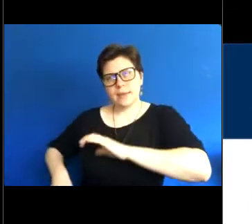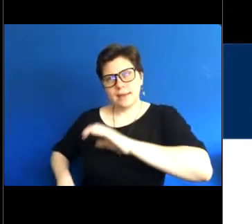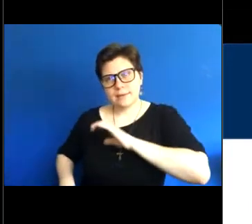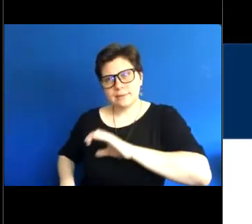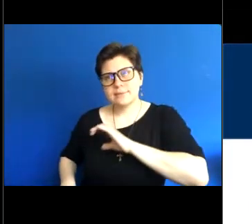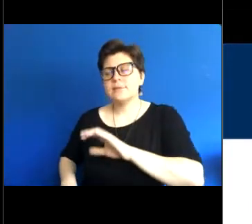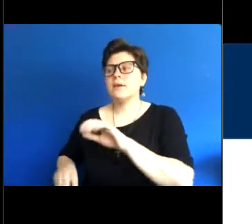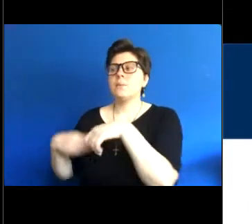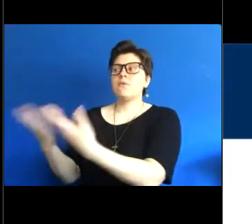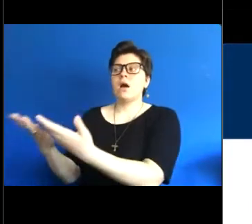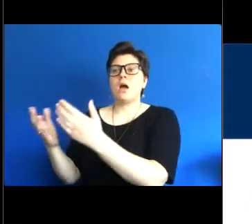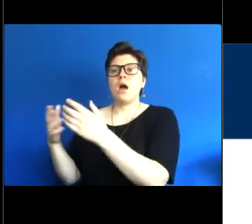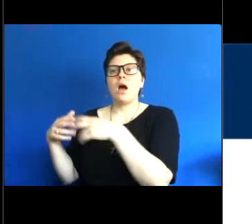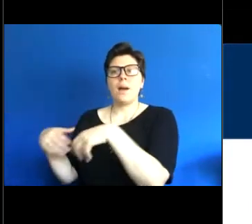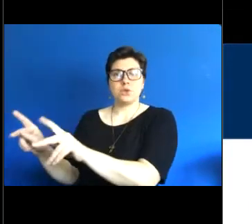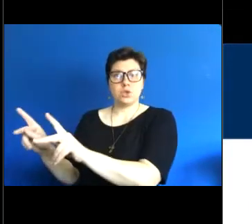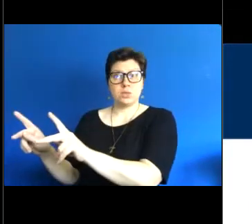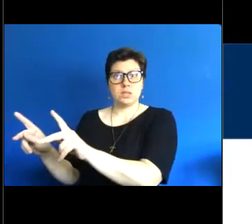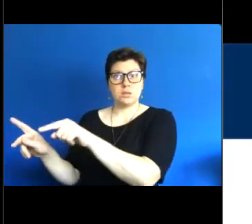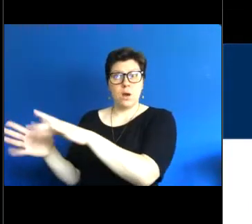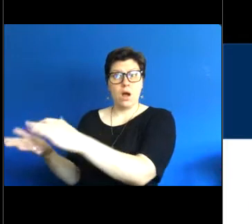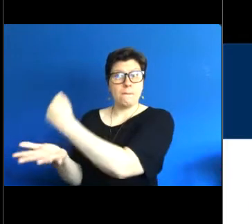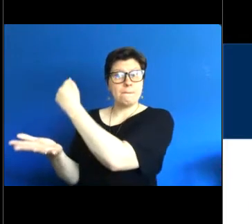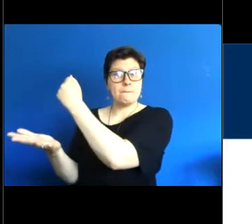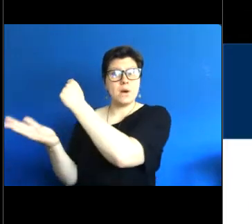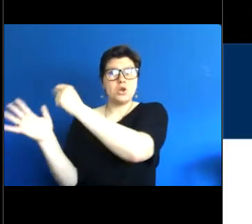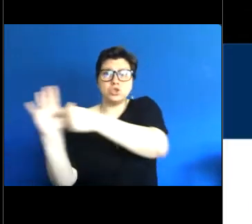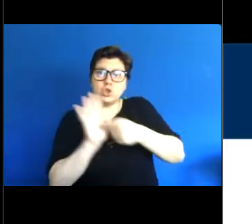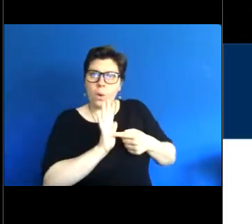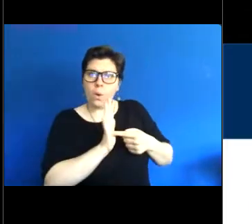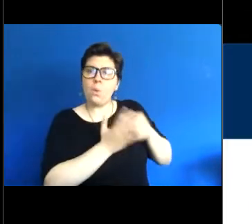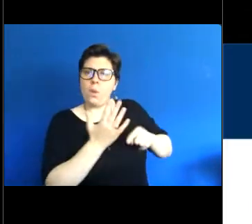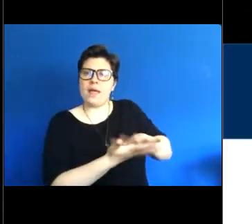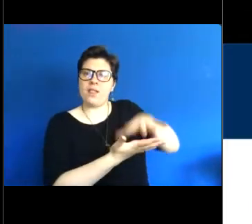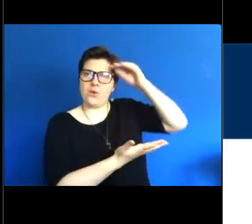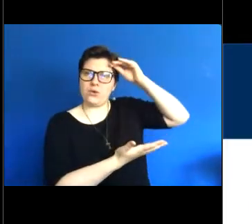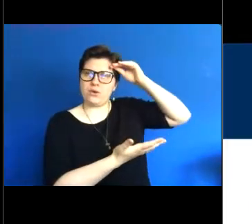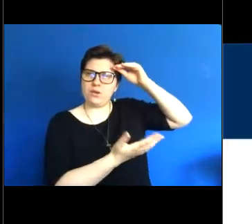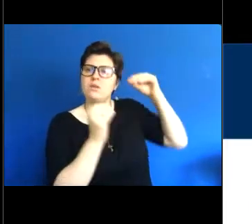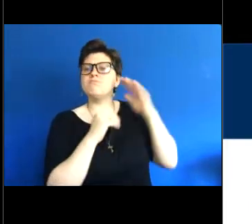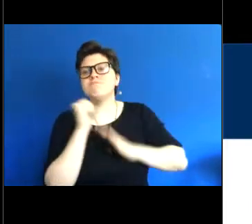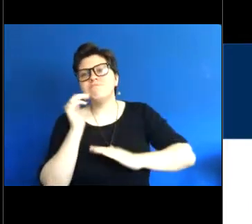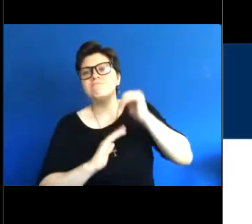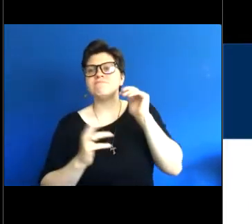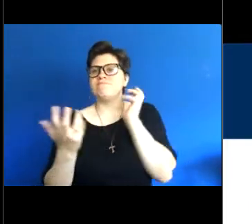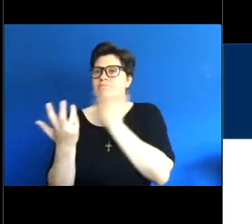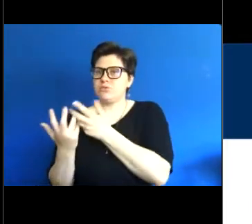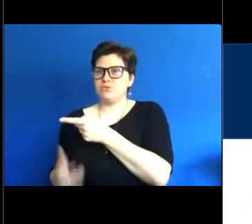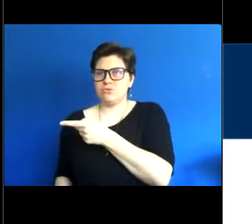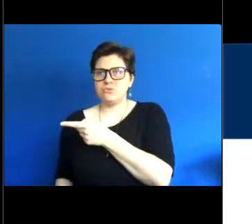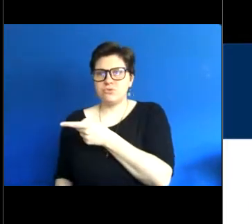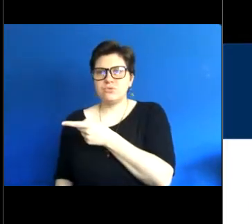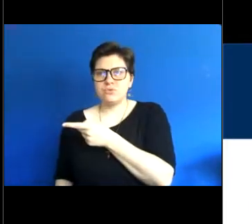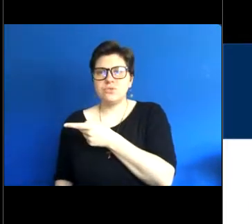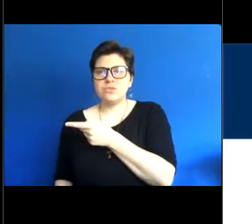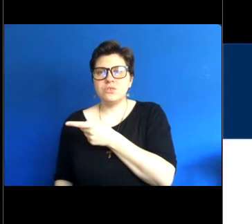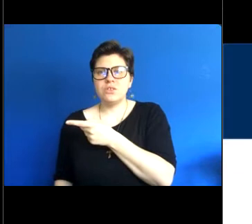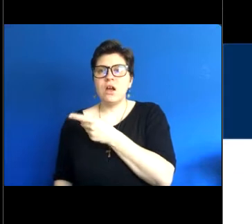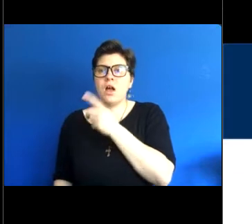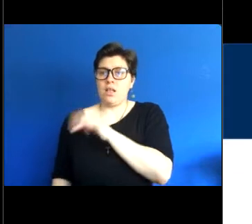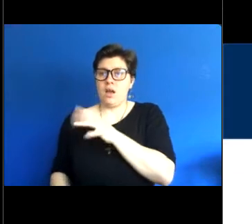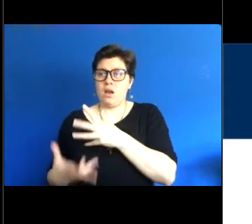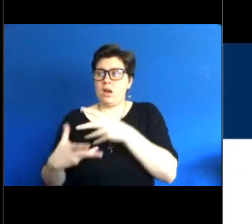them opportunities with which they can show us what they've learned in a way that is more comfortable to them, in a way that takes into